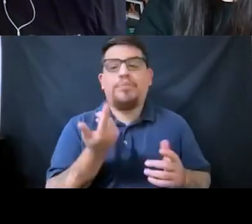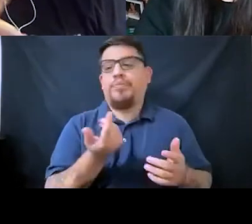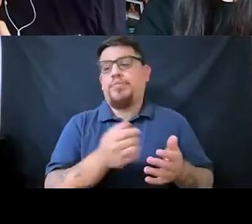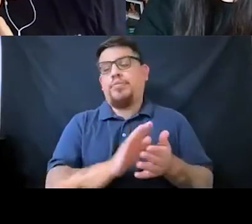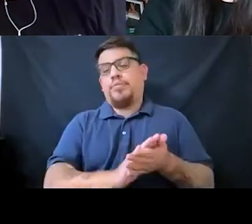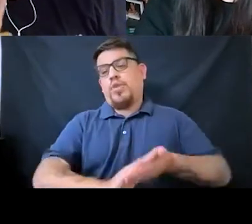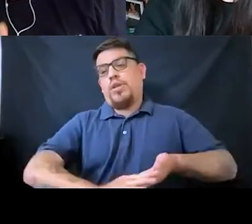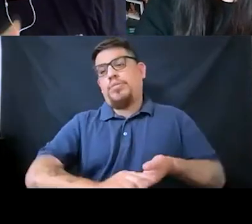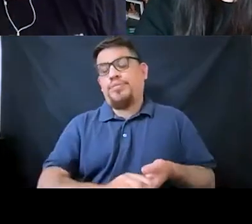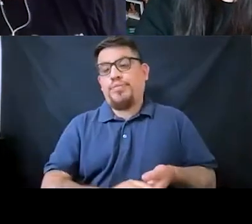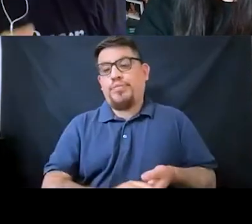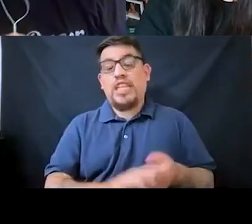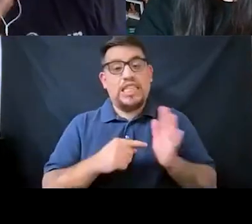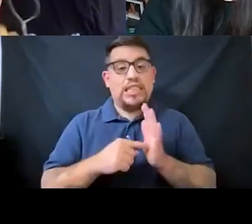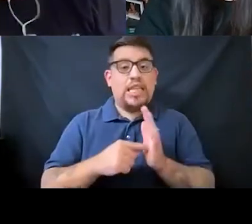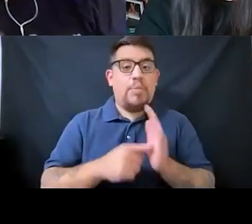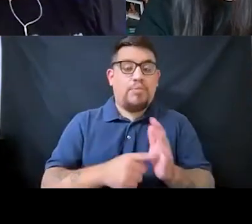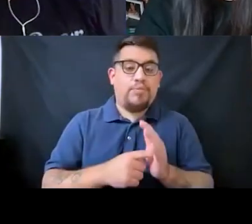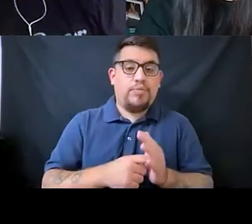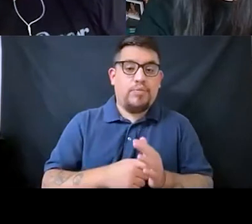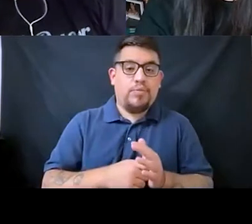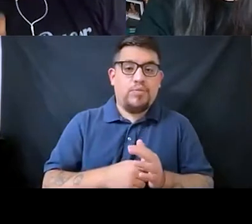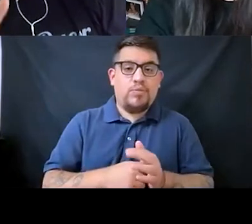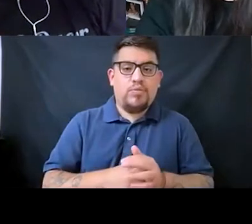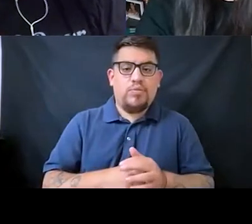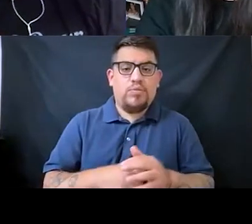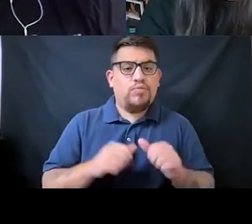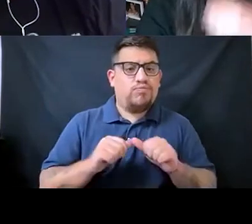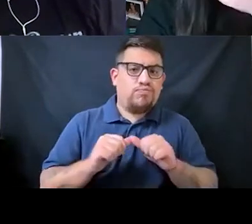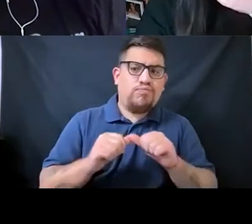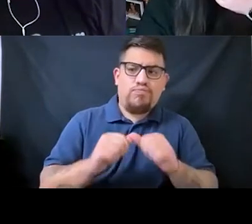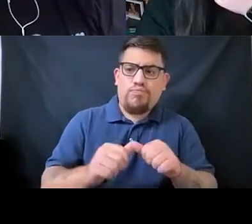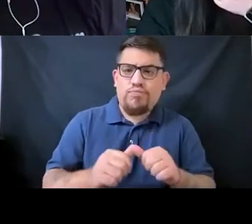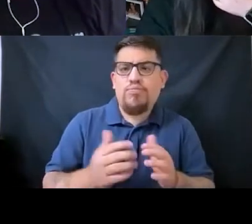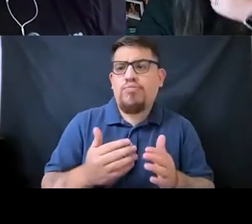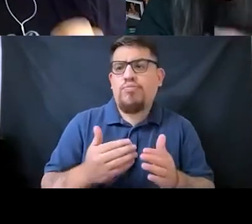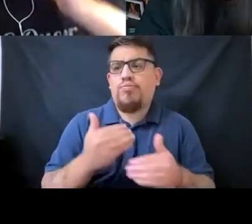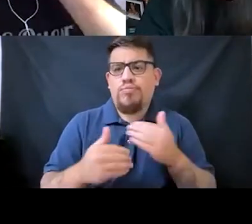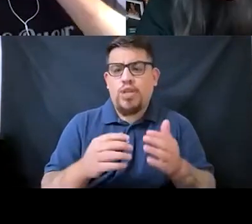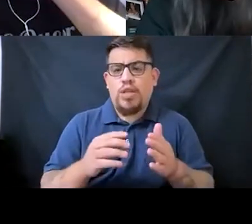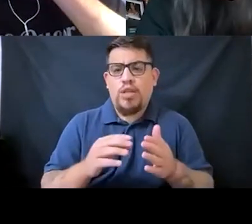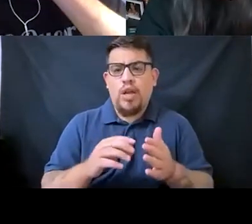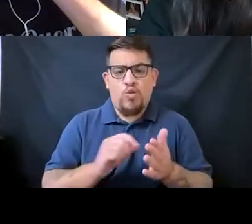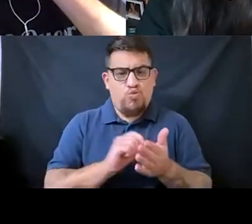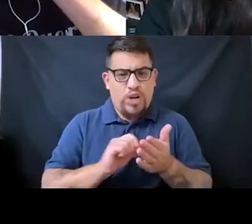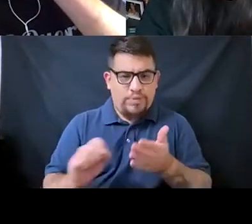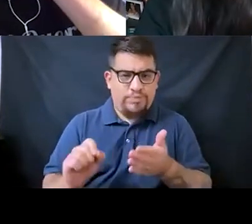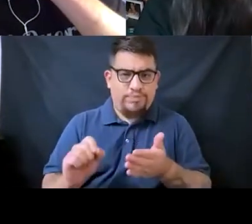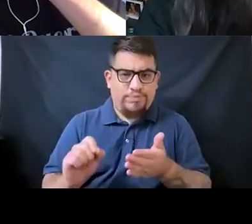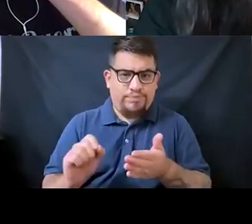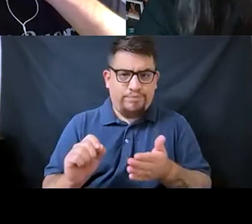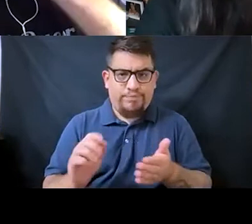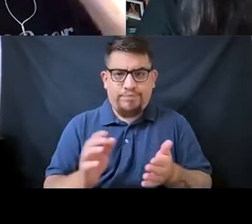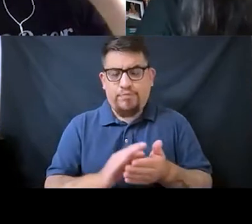And an example of persistence when it comes to writing, because I've been